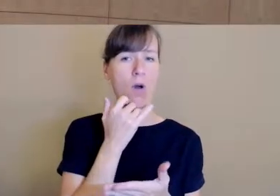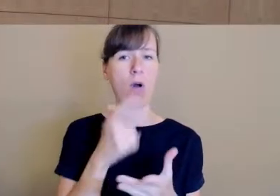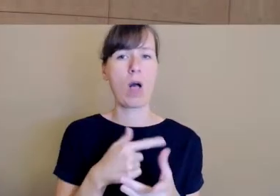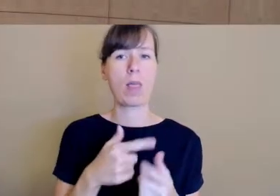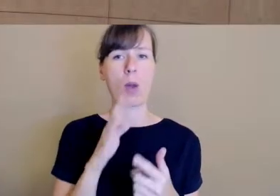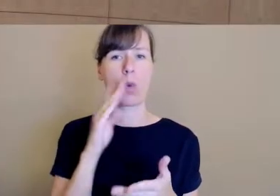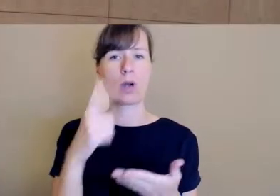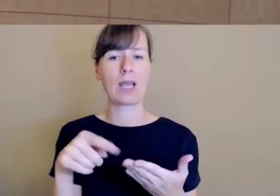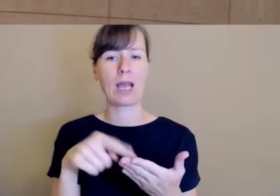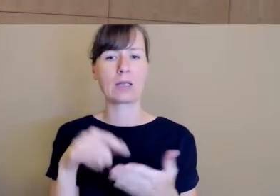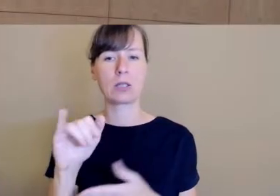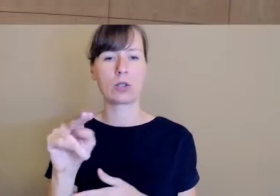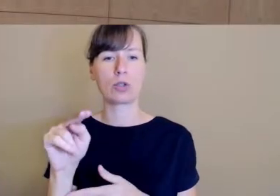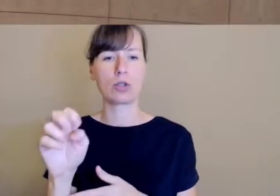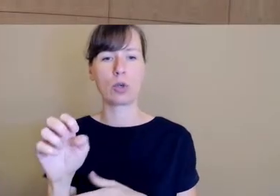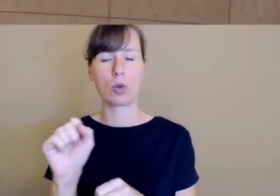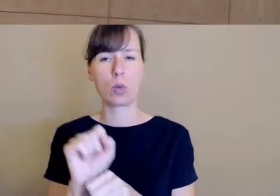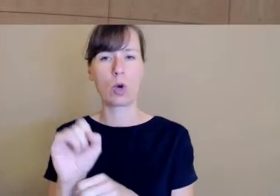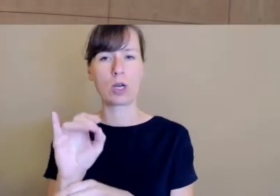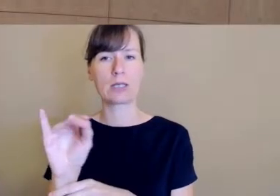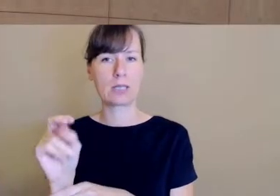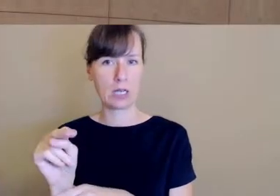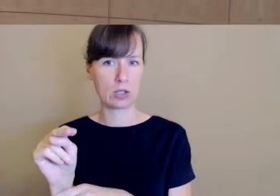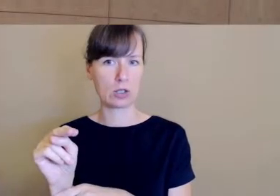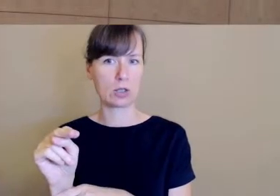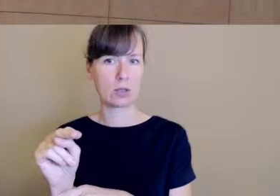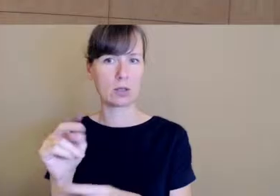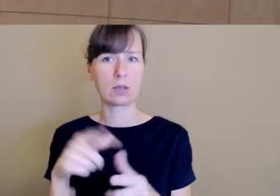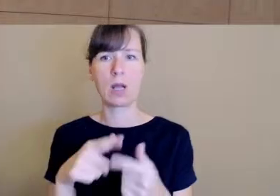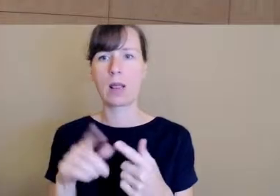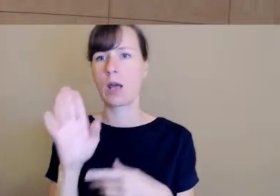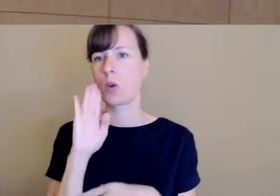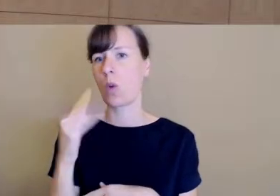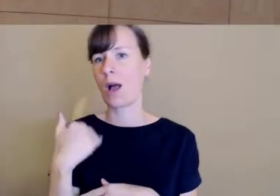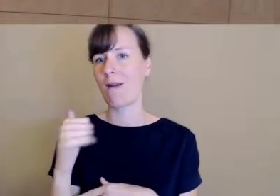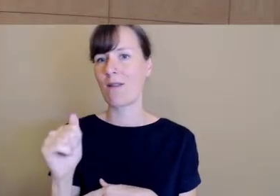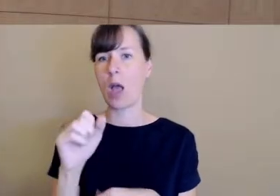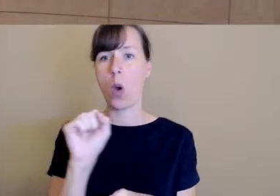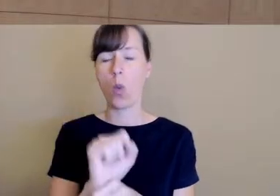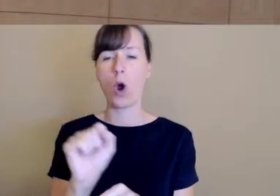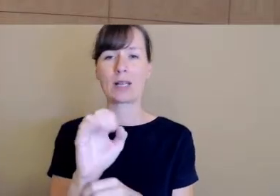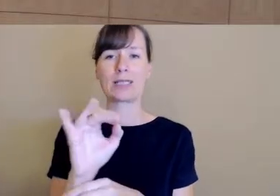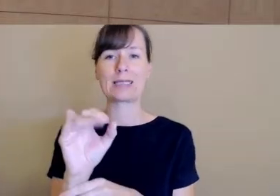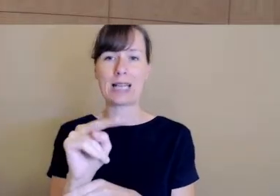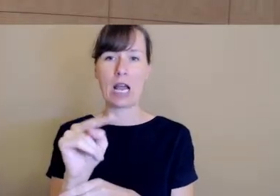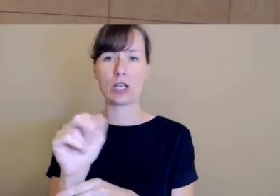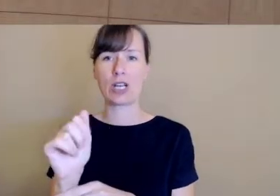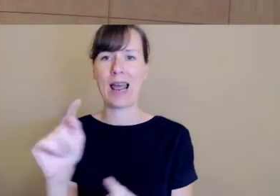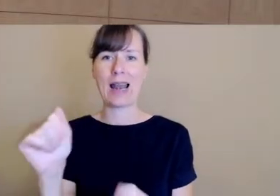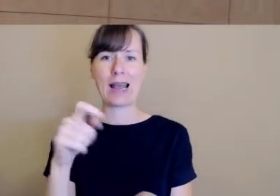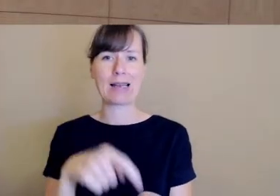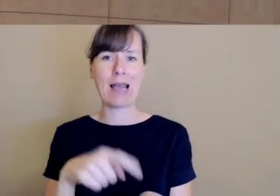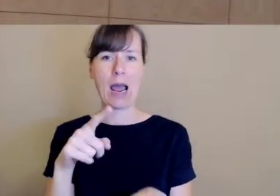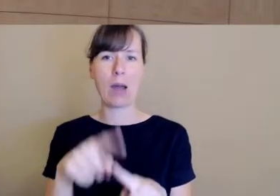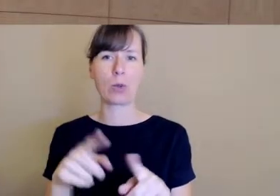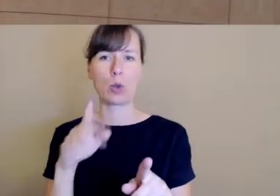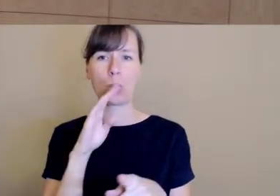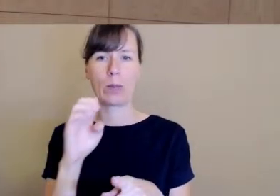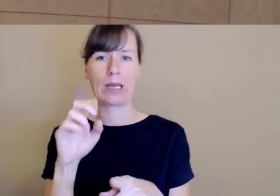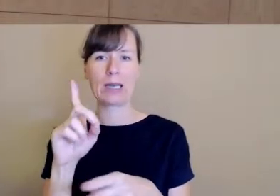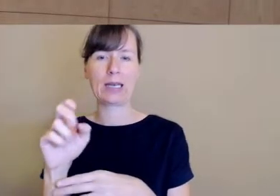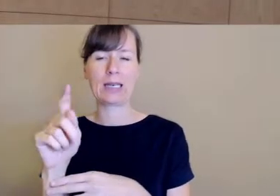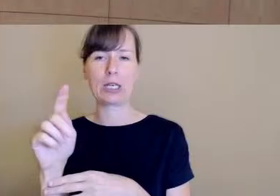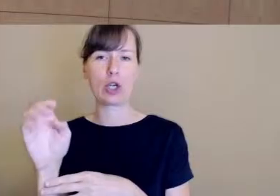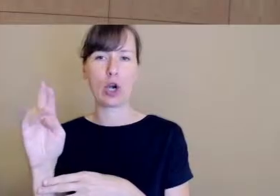work session, and then we will have a work session at a time to be determined in July,